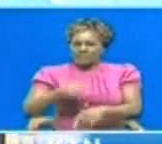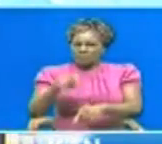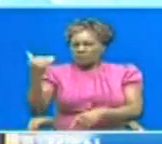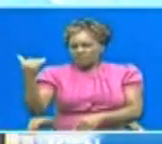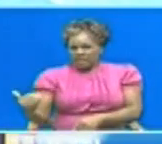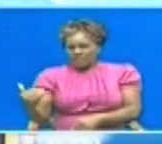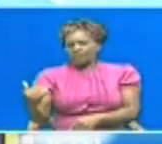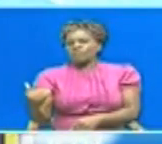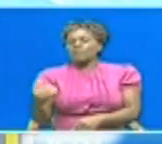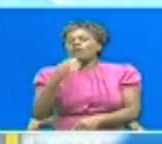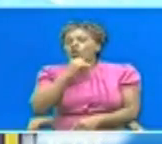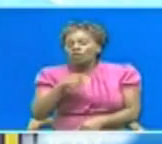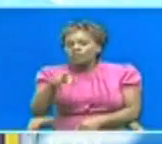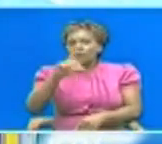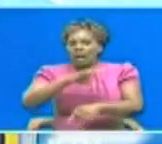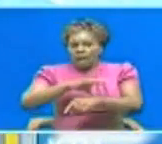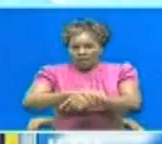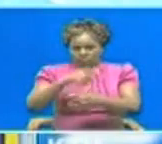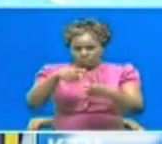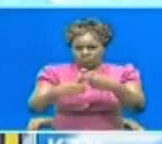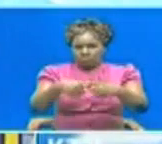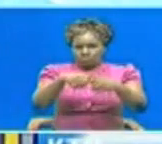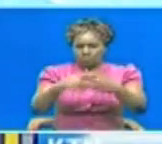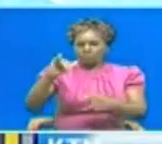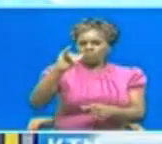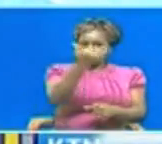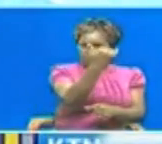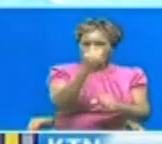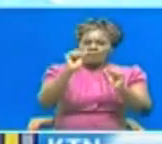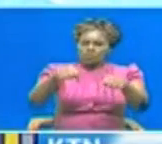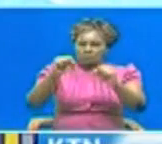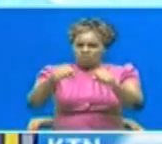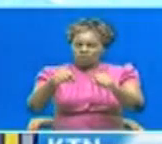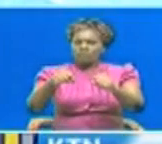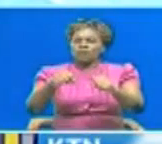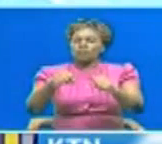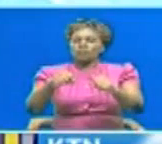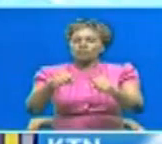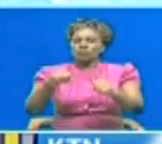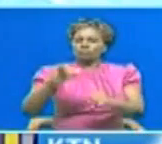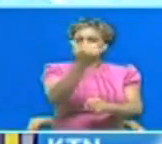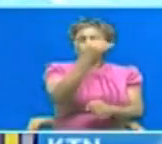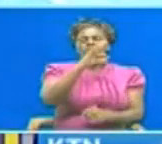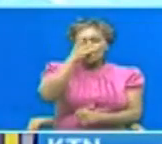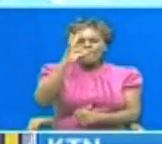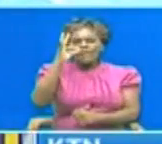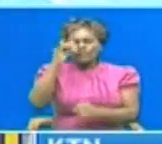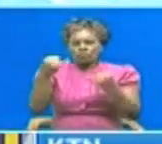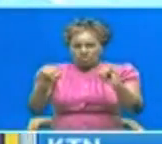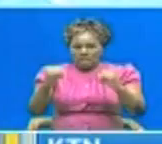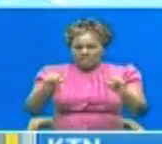childhood, Gabriel Nyeri has now constructed a drone-like object that he drove to Kien in Tetu to test its